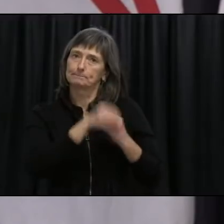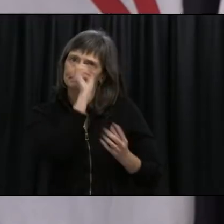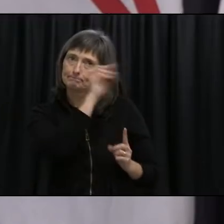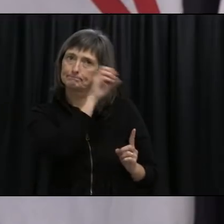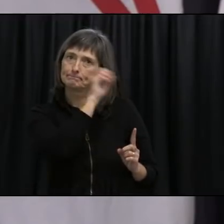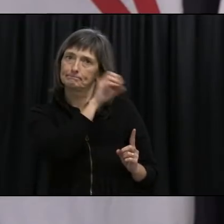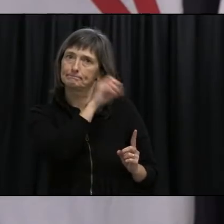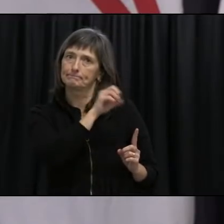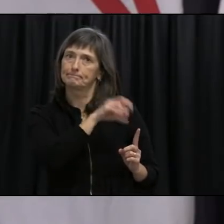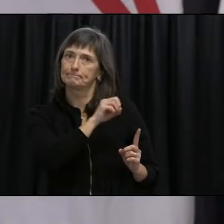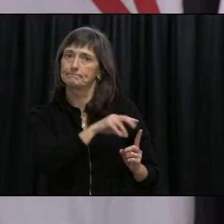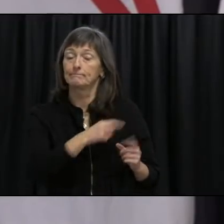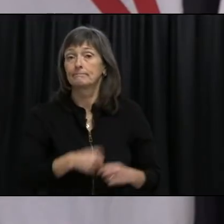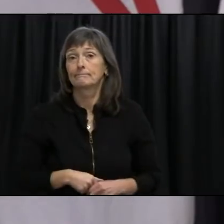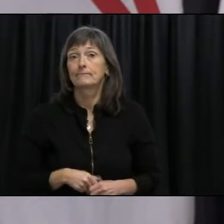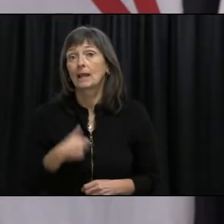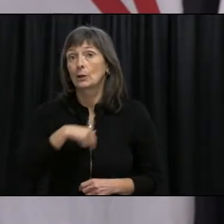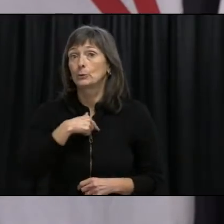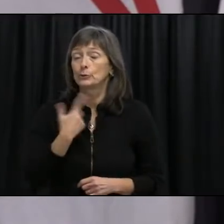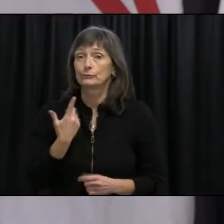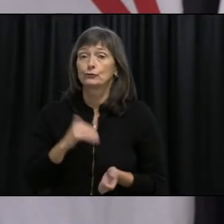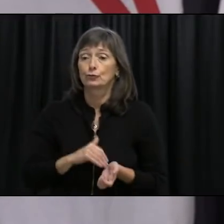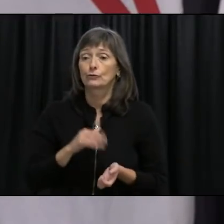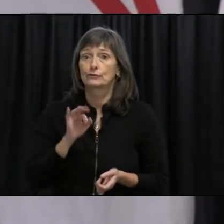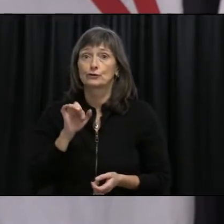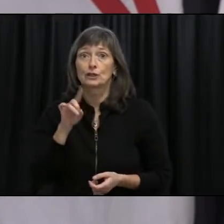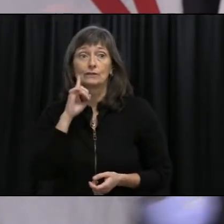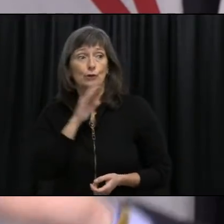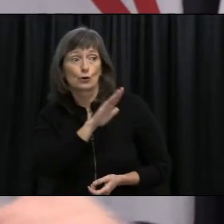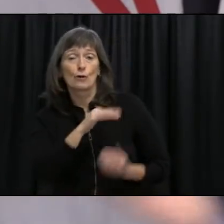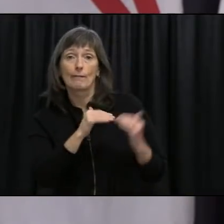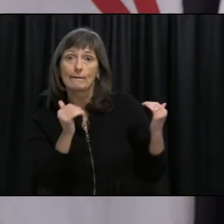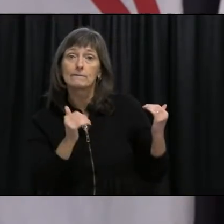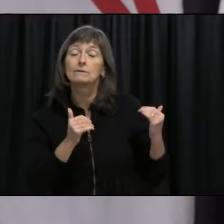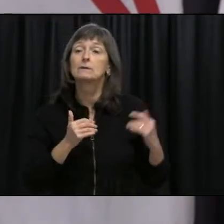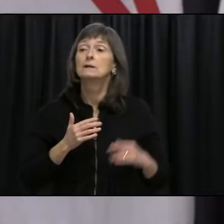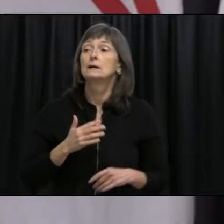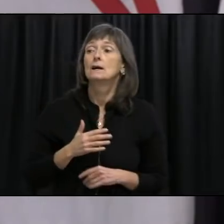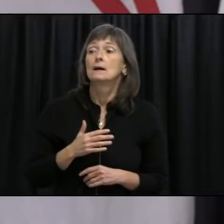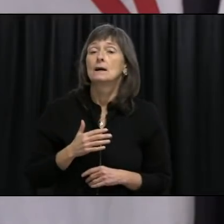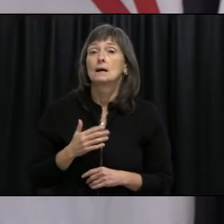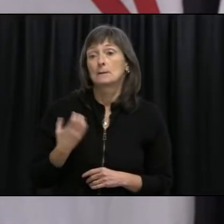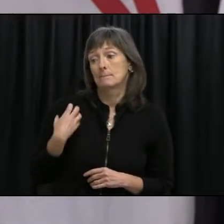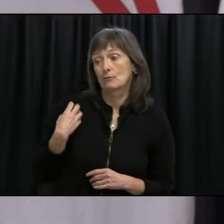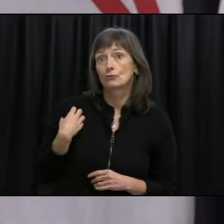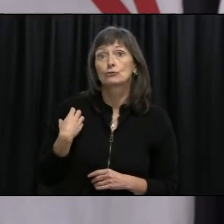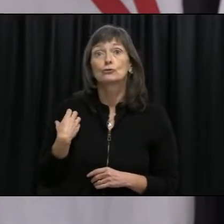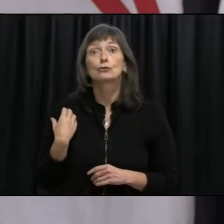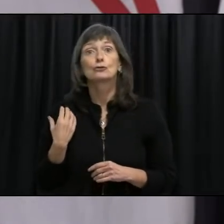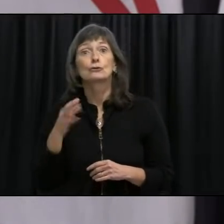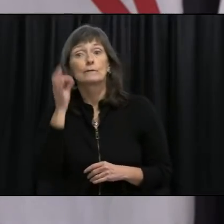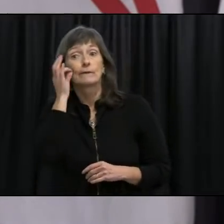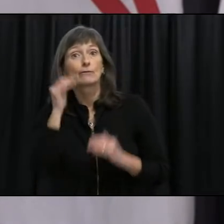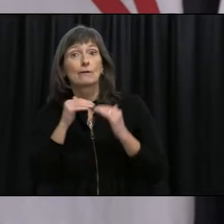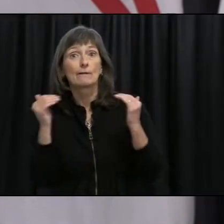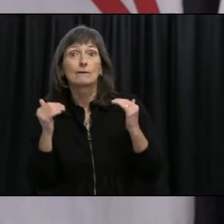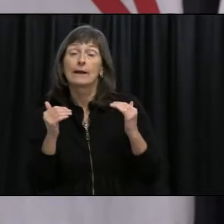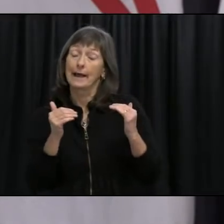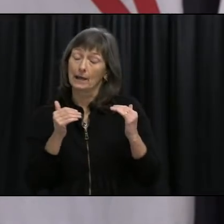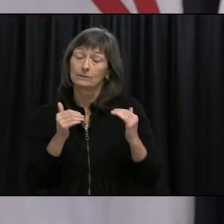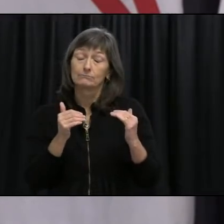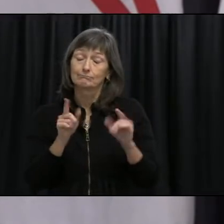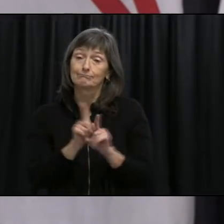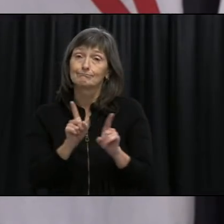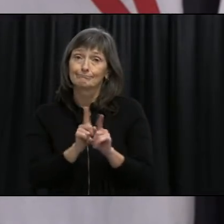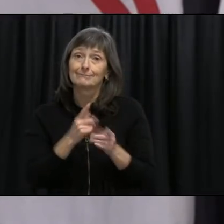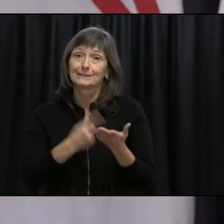things that Dr. Fitzgerald has said is being discussed at her level, is being discussed at the federal health minister's level, and I can tell you it's